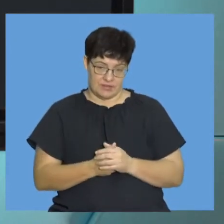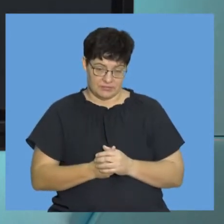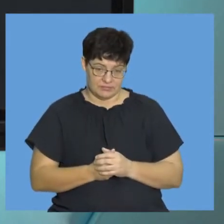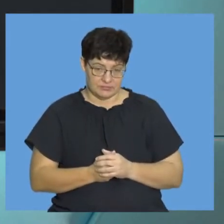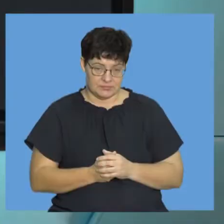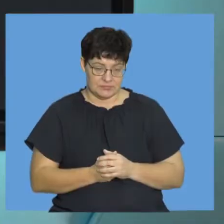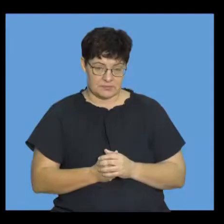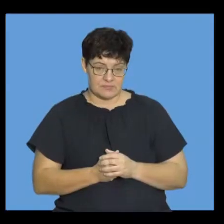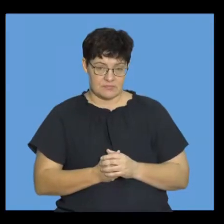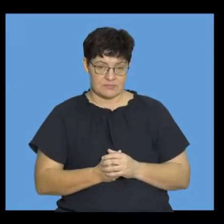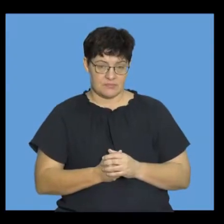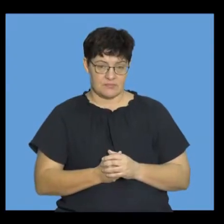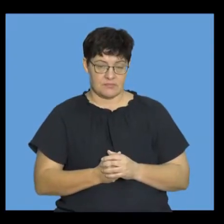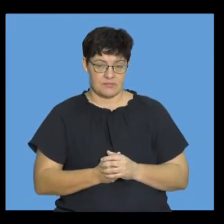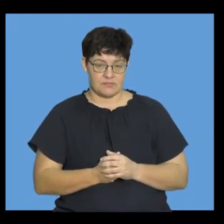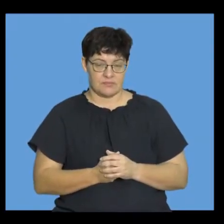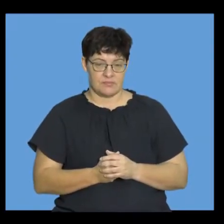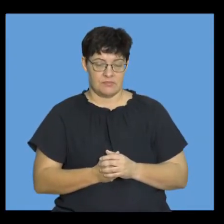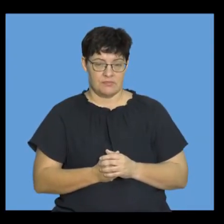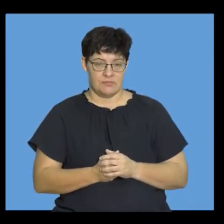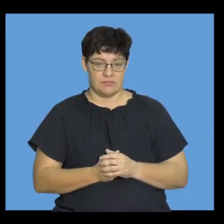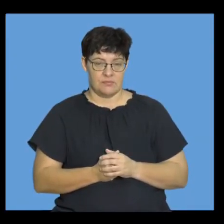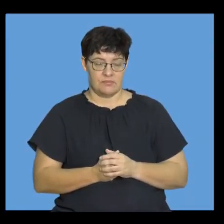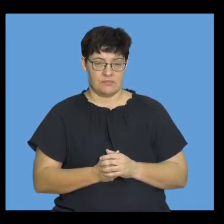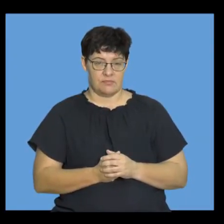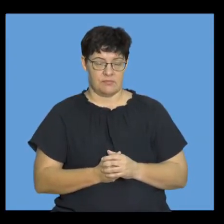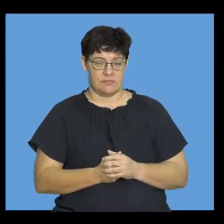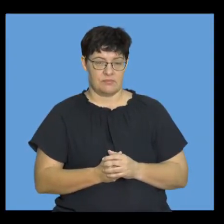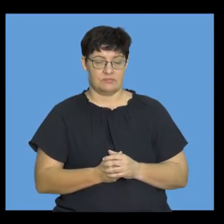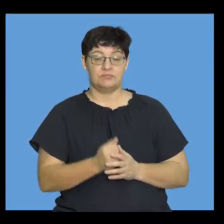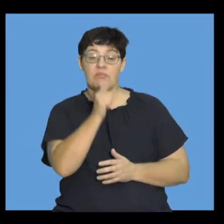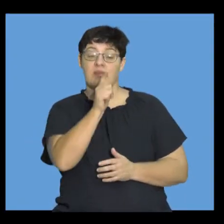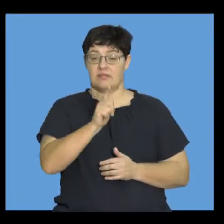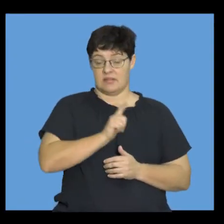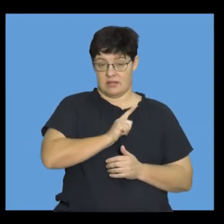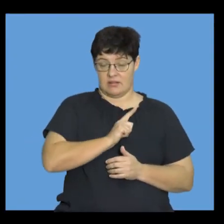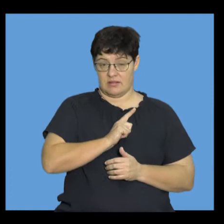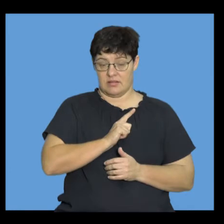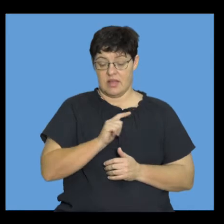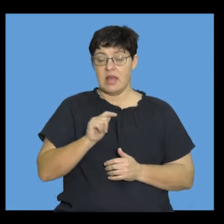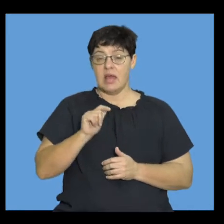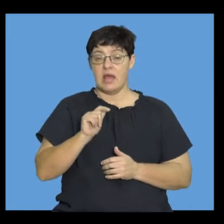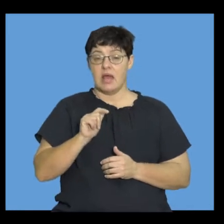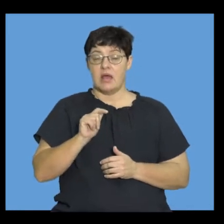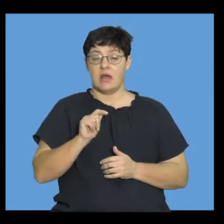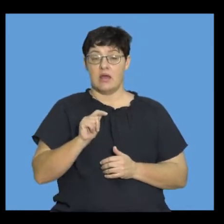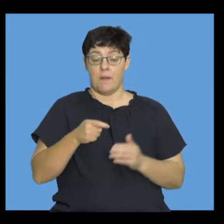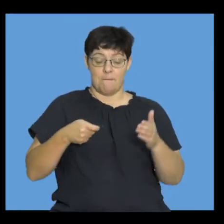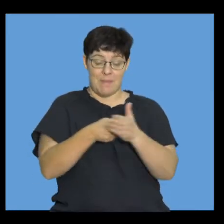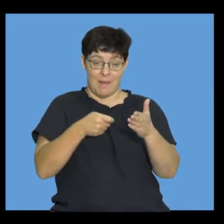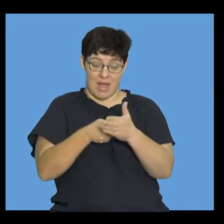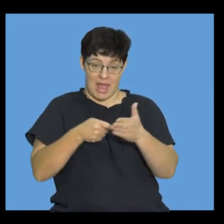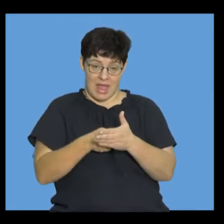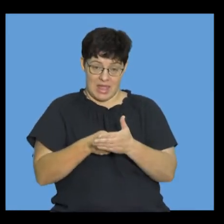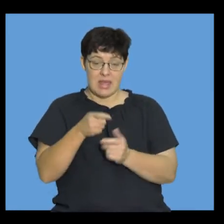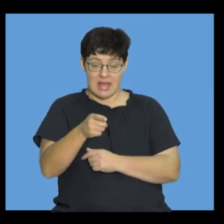figure. Okay. You are told that 60% of the purchases are on